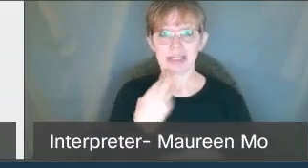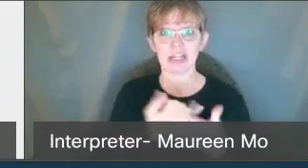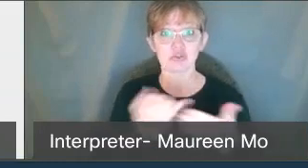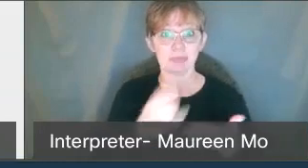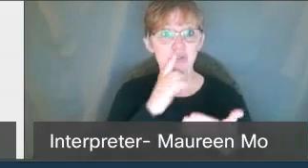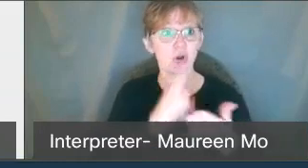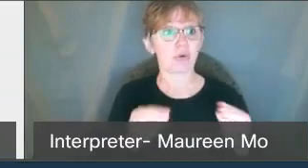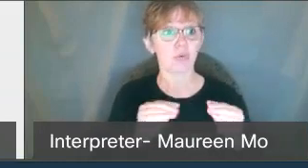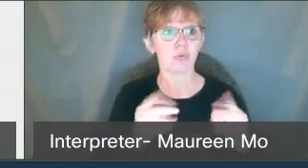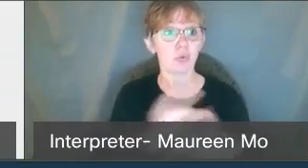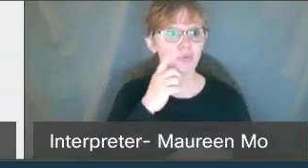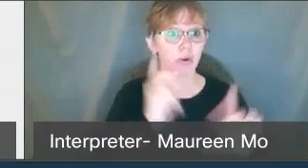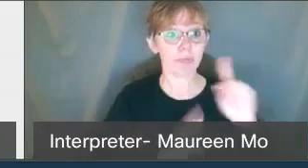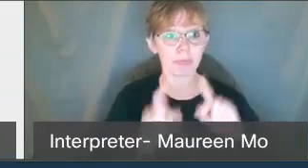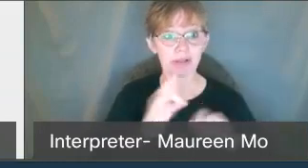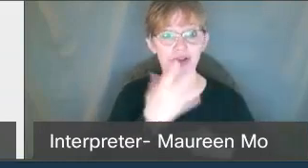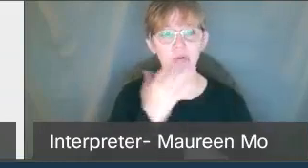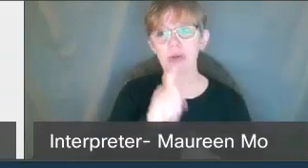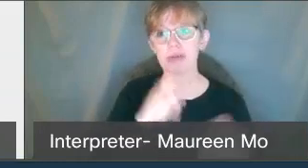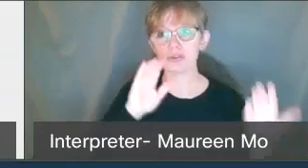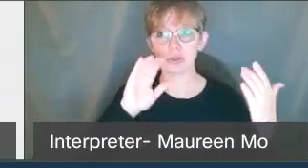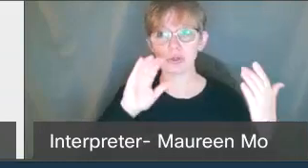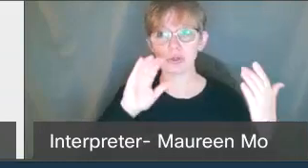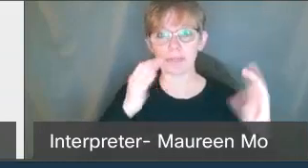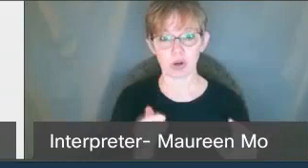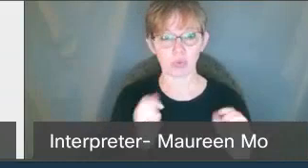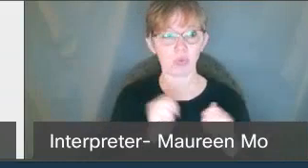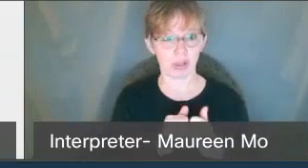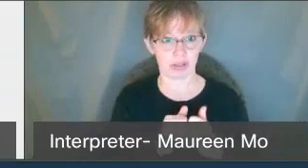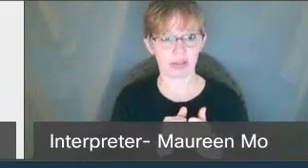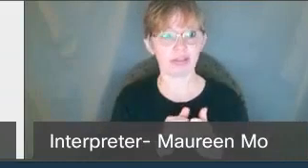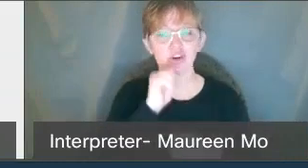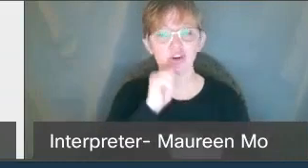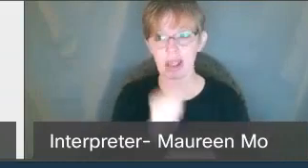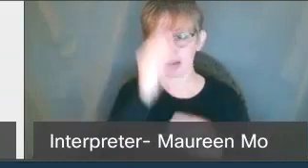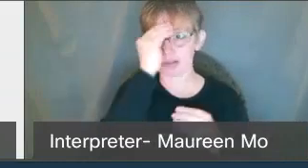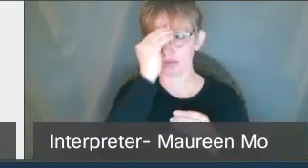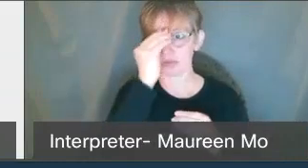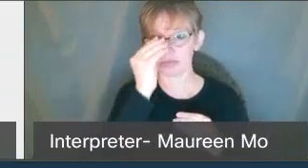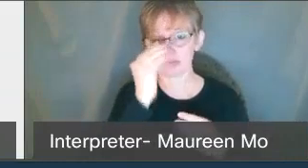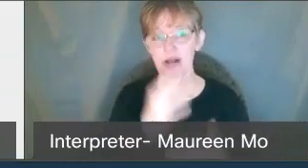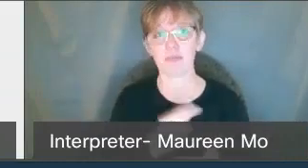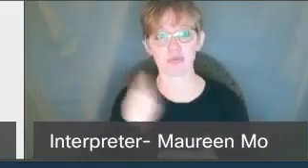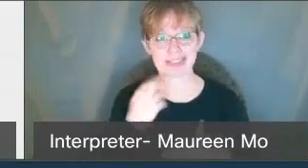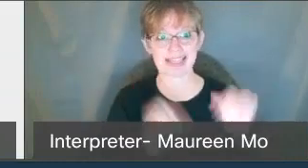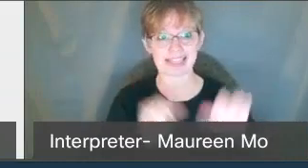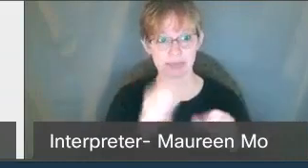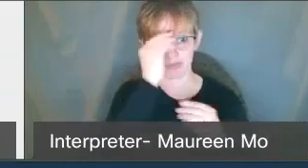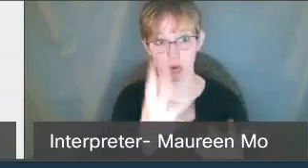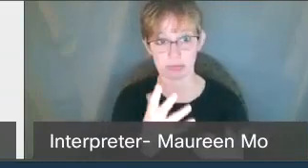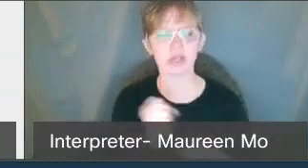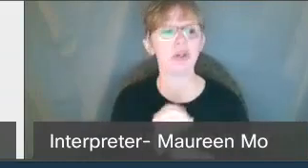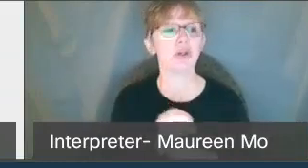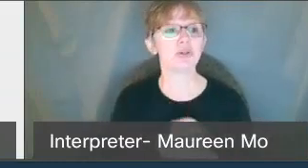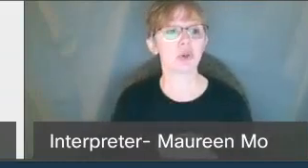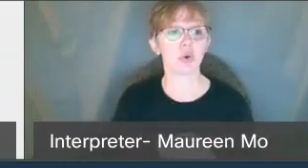punitive for people of color compared to decisions that are not risk assessment informed. So the example would be that Black people are less likely